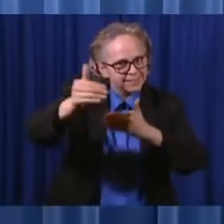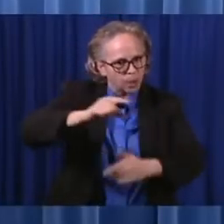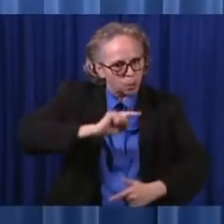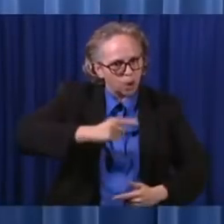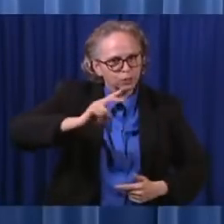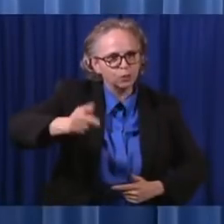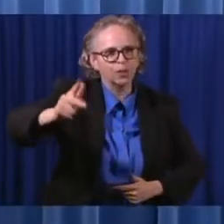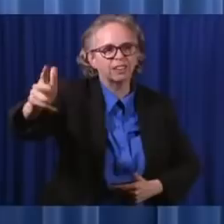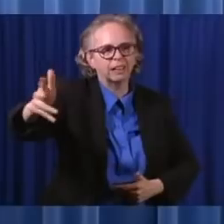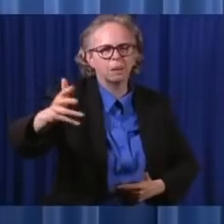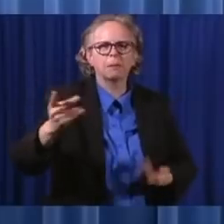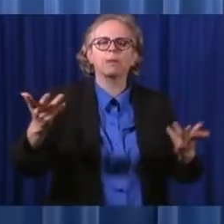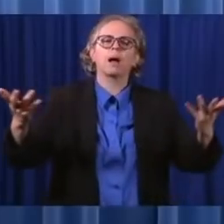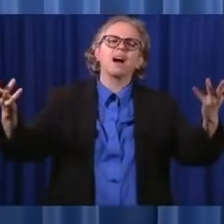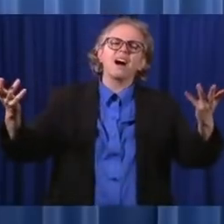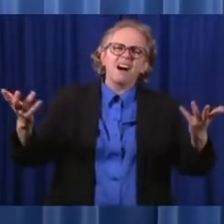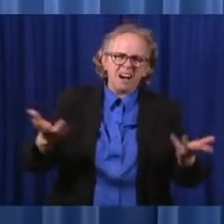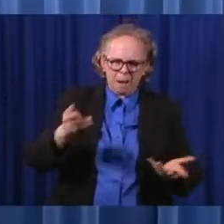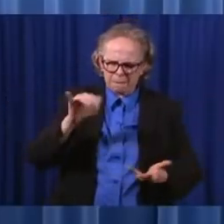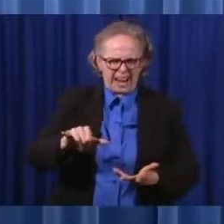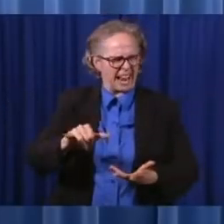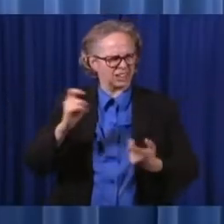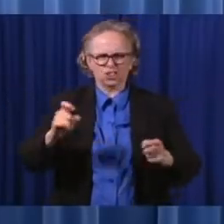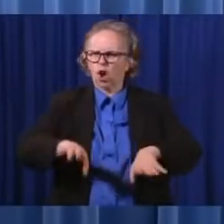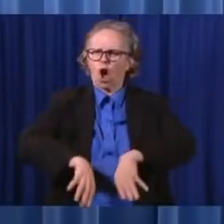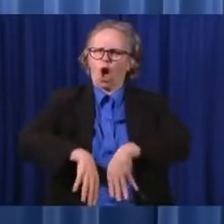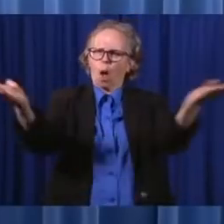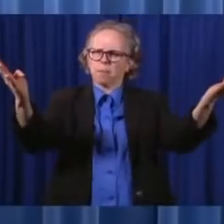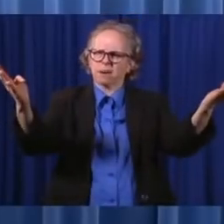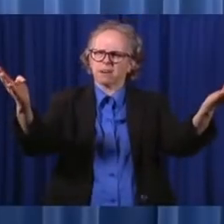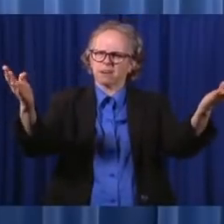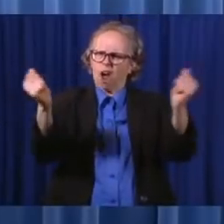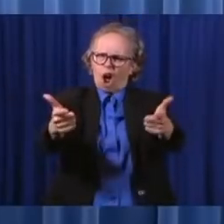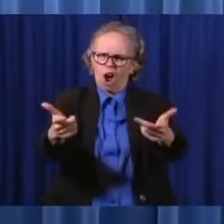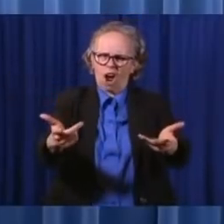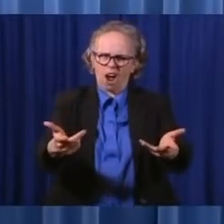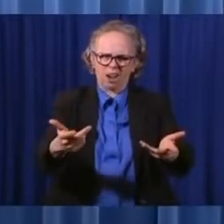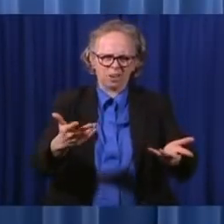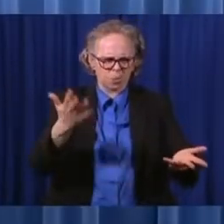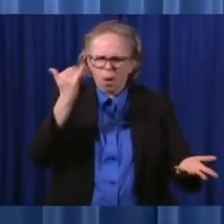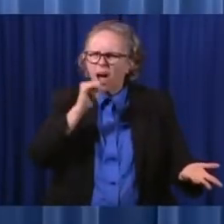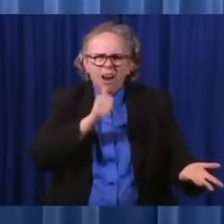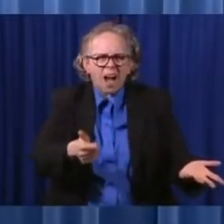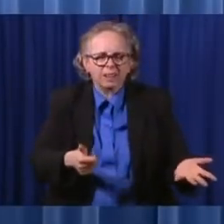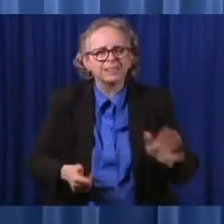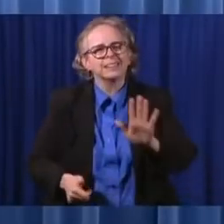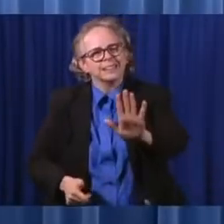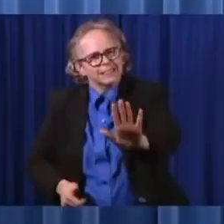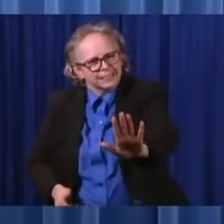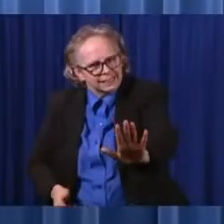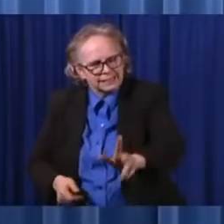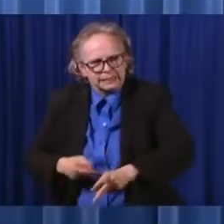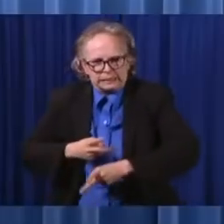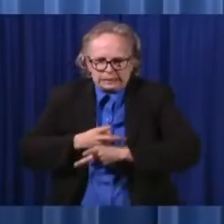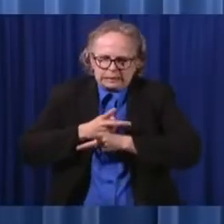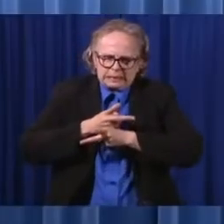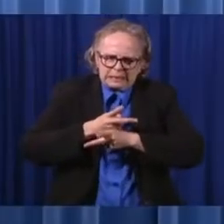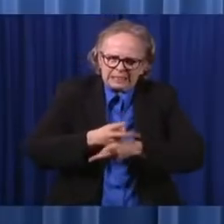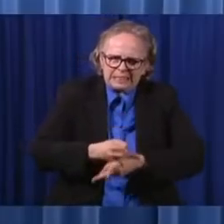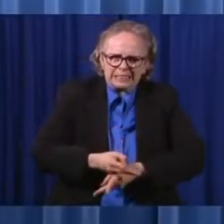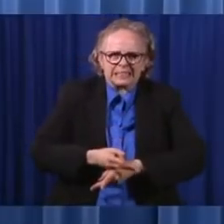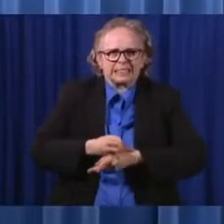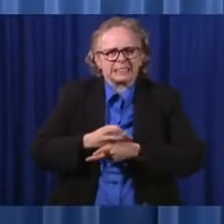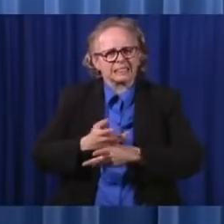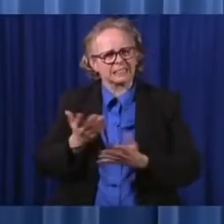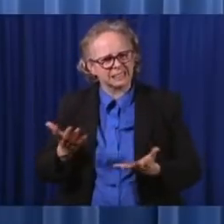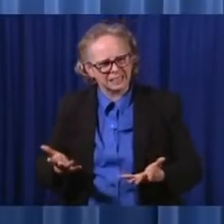1, open things up? And the answer is that we wanted to layer